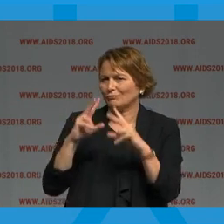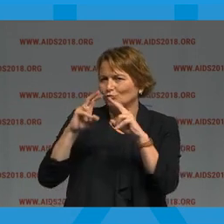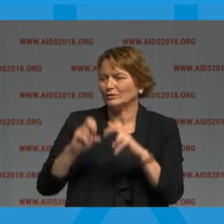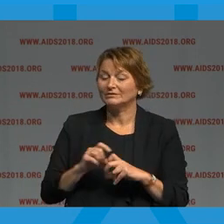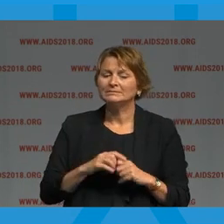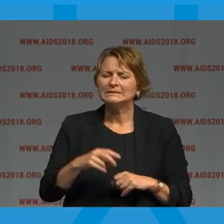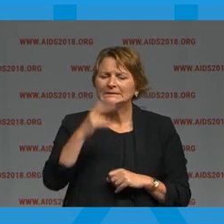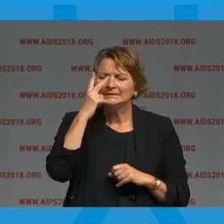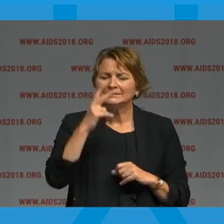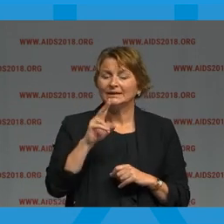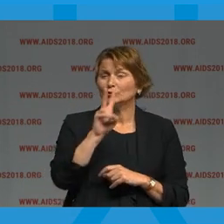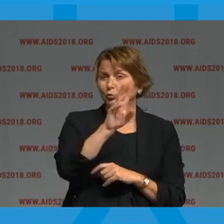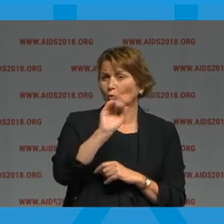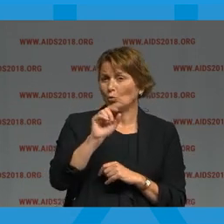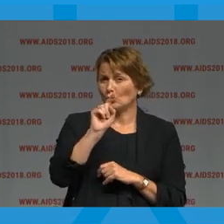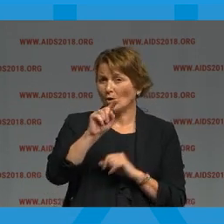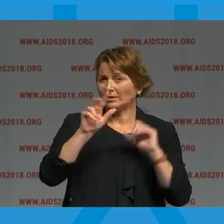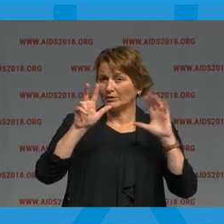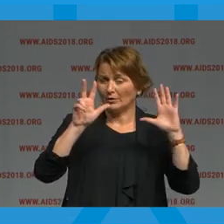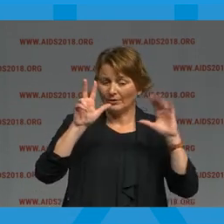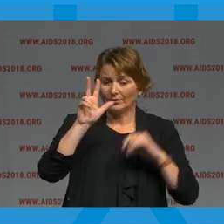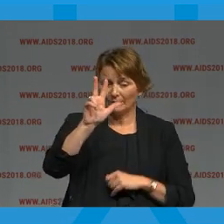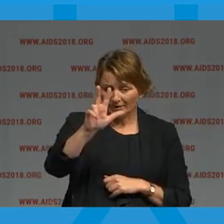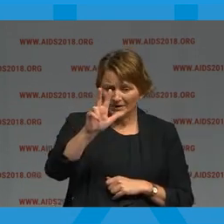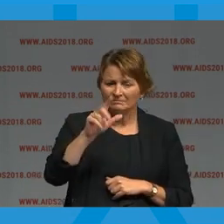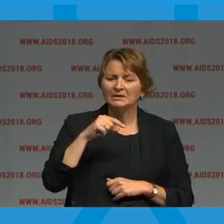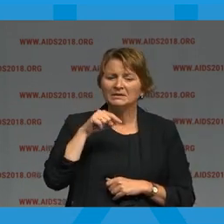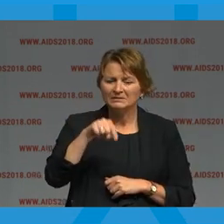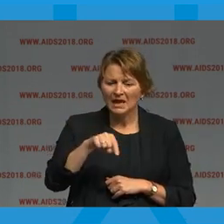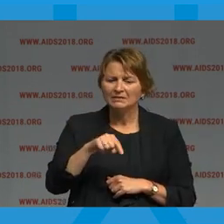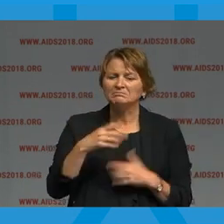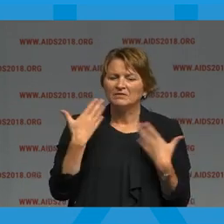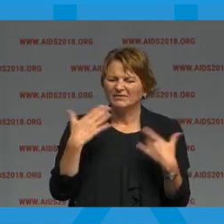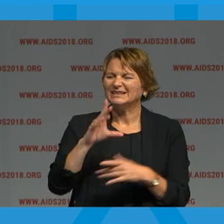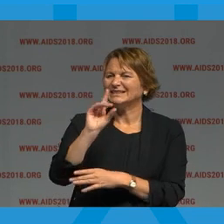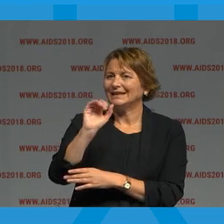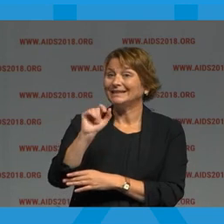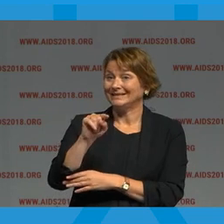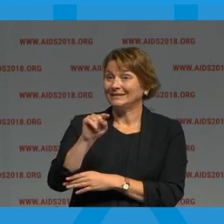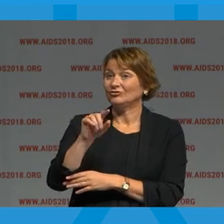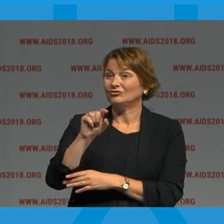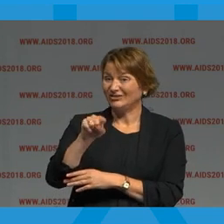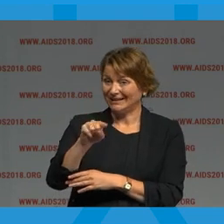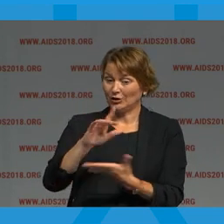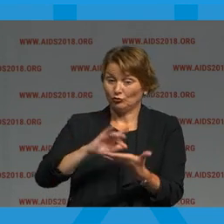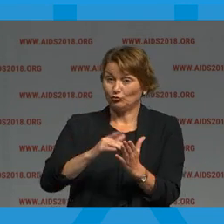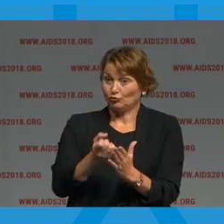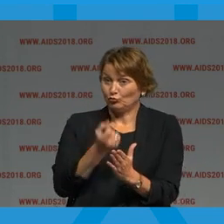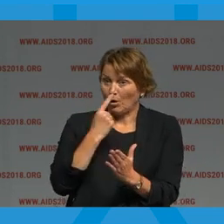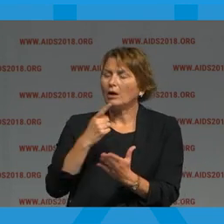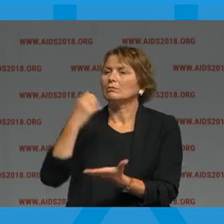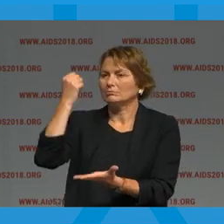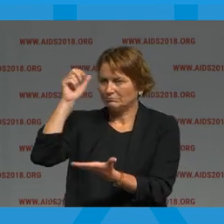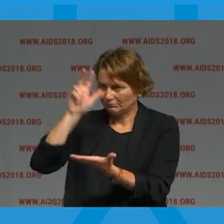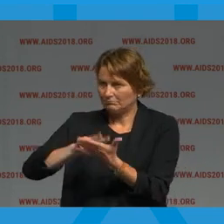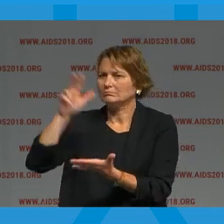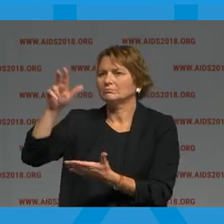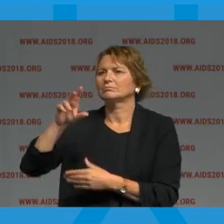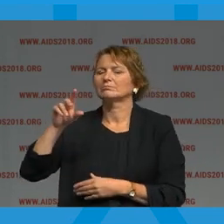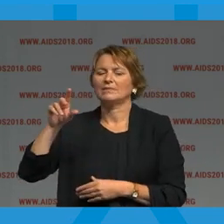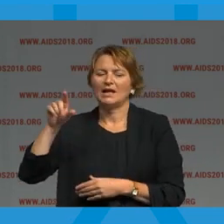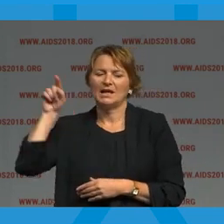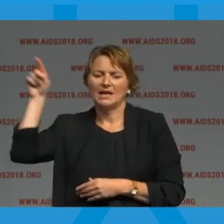in August 2013, dolutegravir was approved by the US FDA. Just 3 years later, WHO